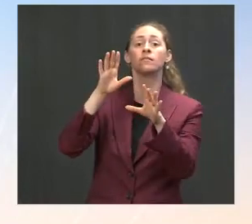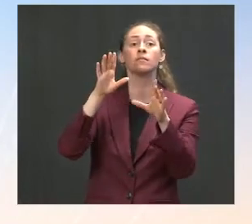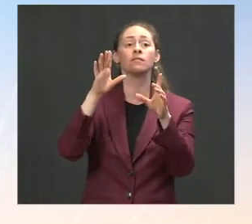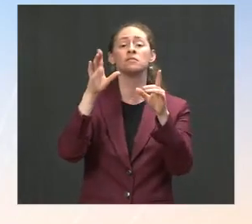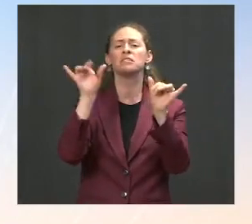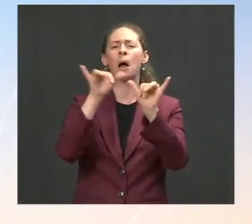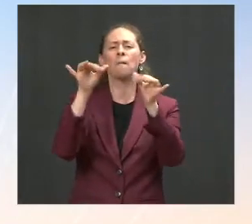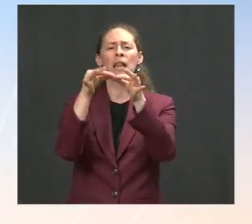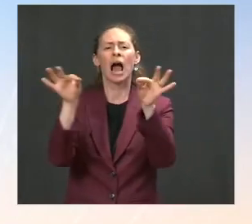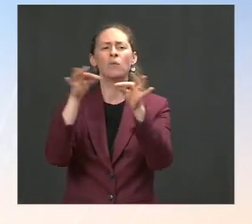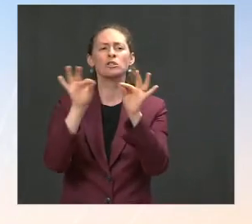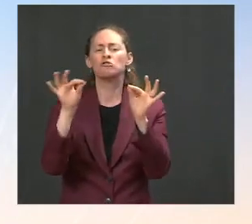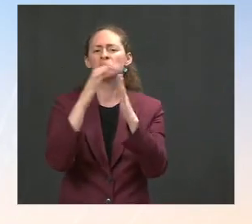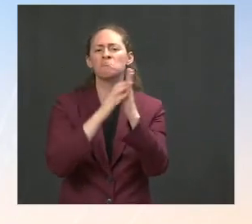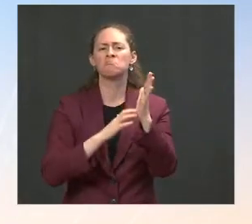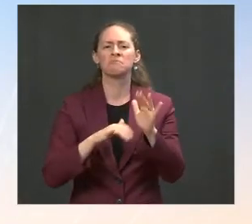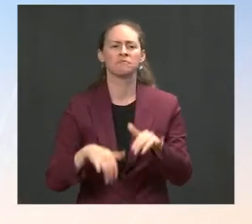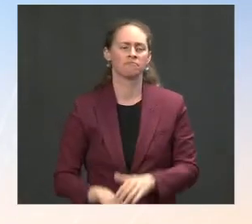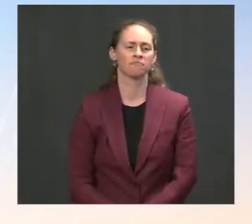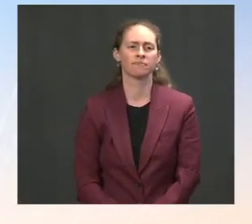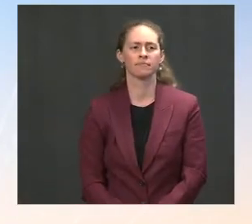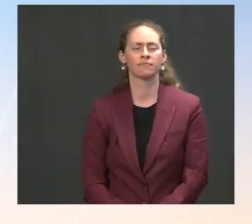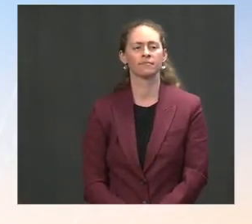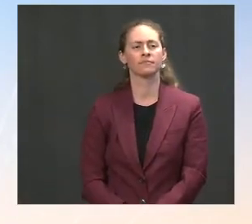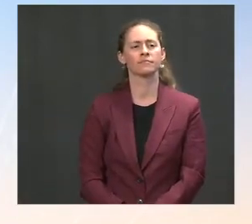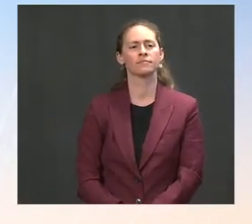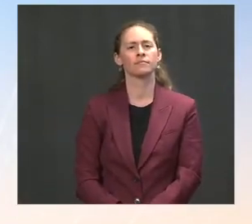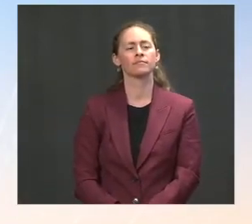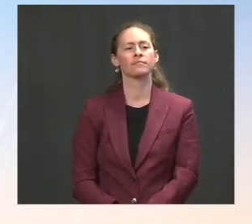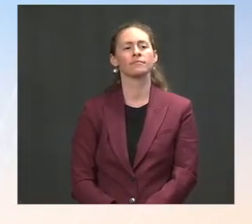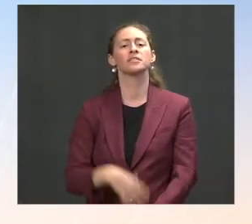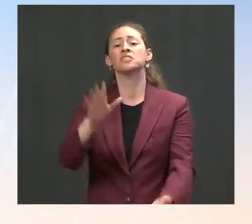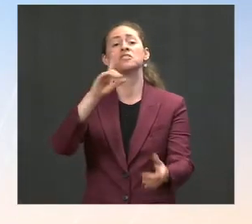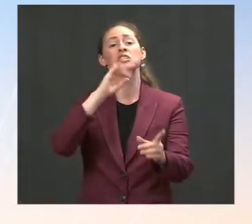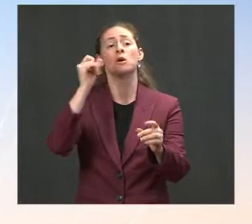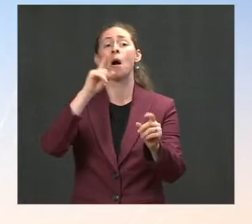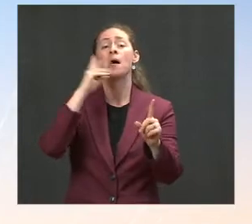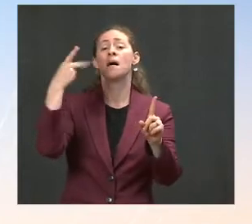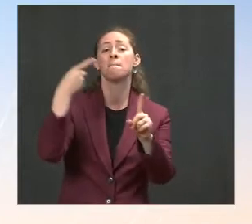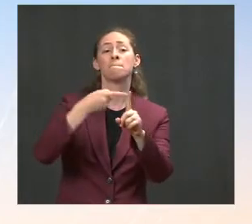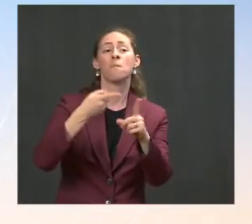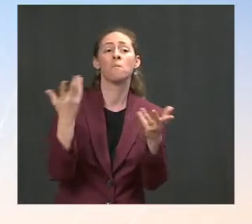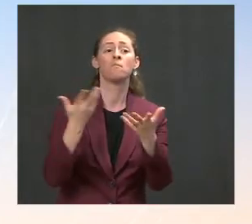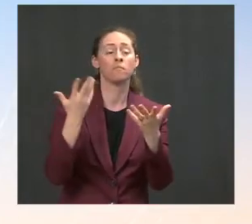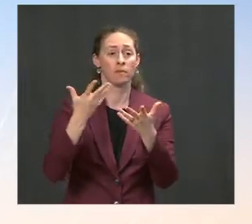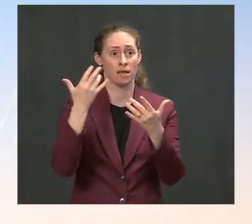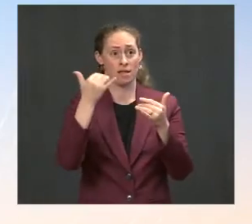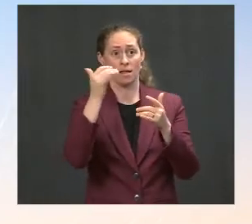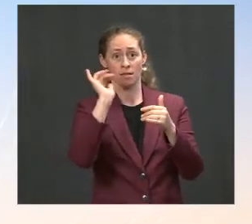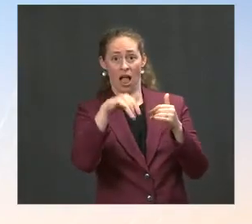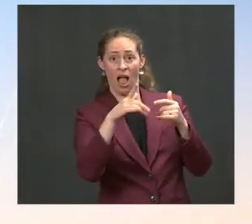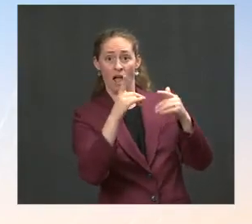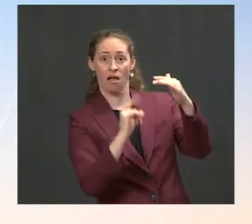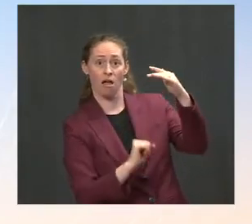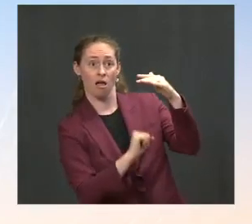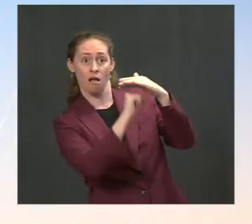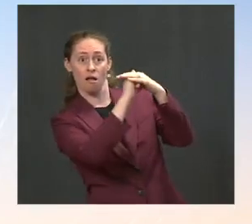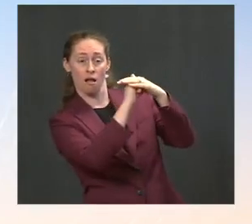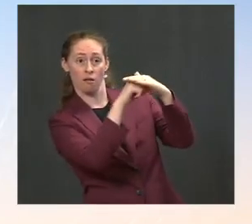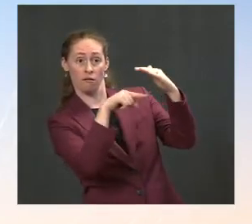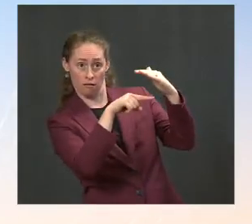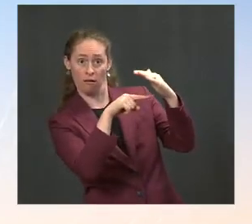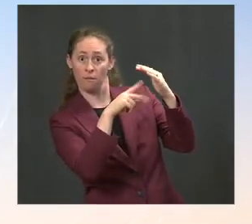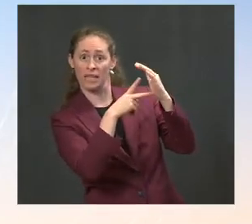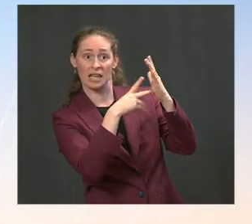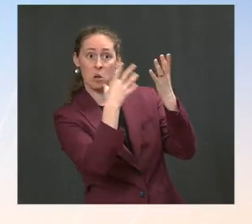raising or suspending the debt limit does not authorize new spending commitments. It simply enables the government to pay for obligations that Congresses and presidents